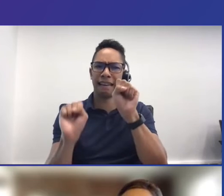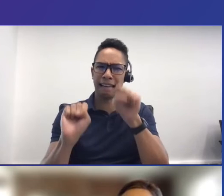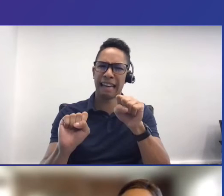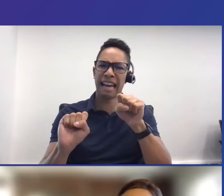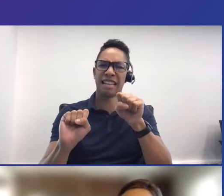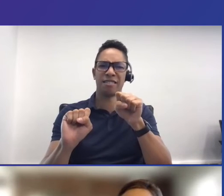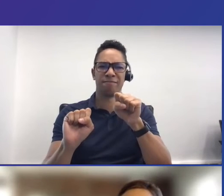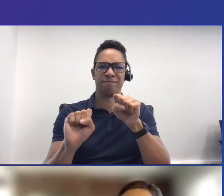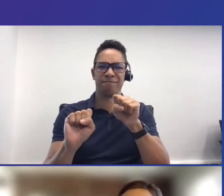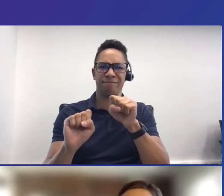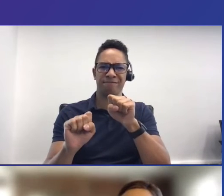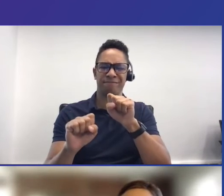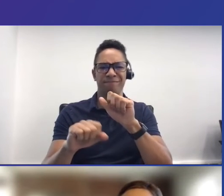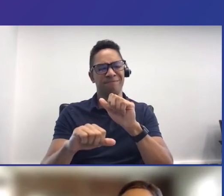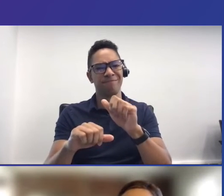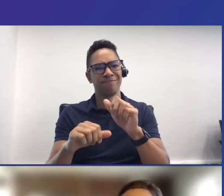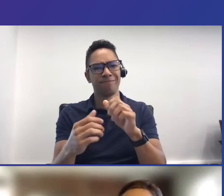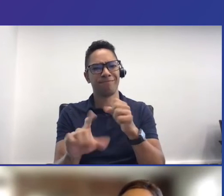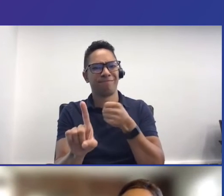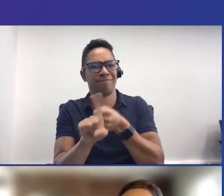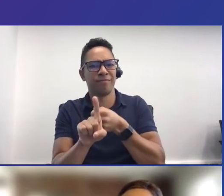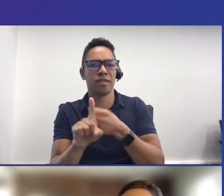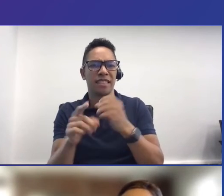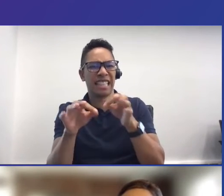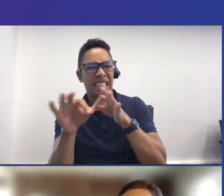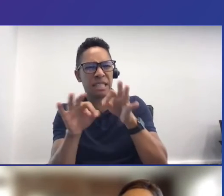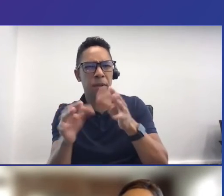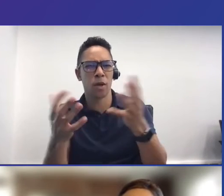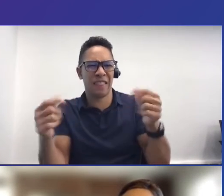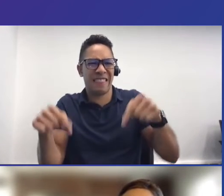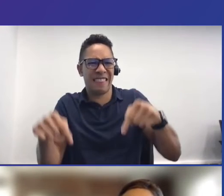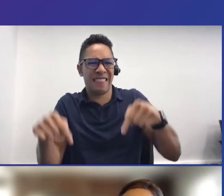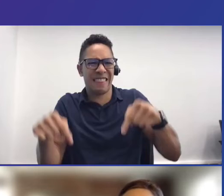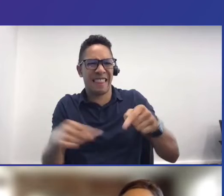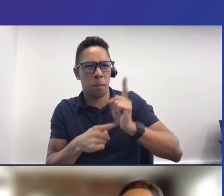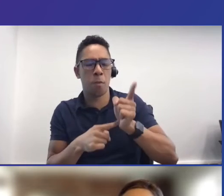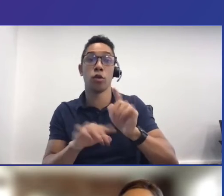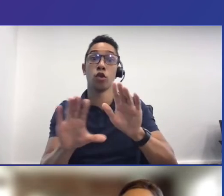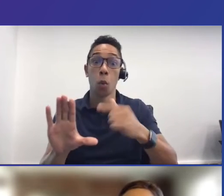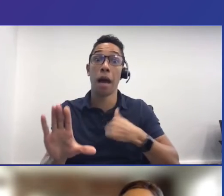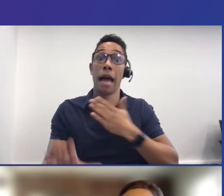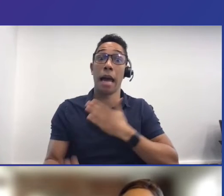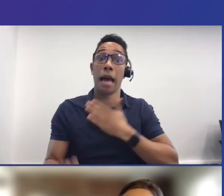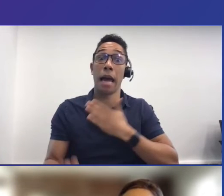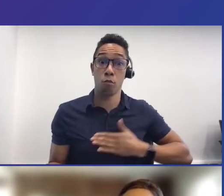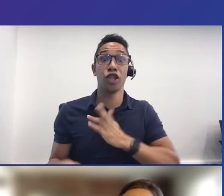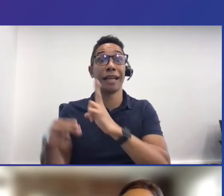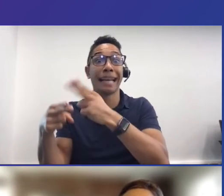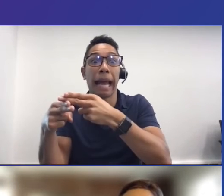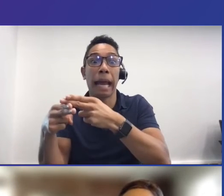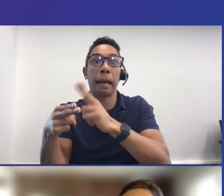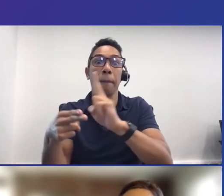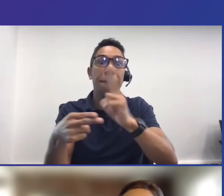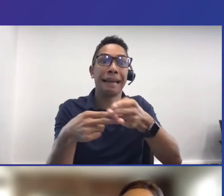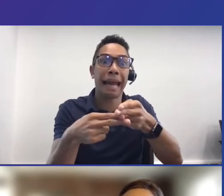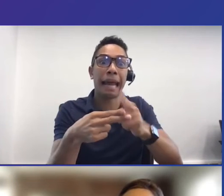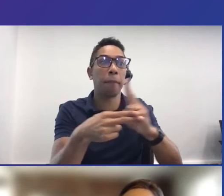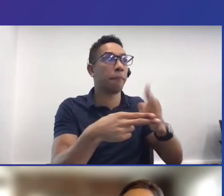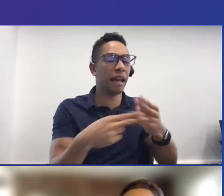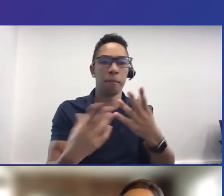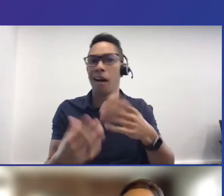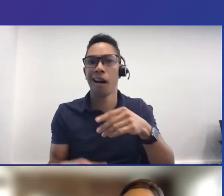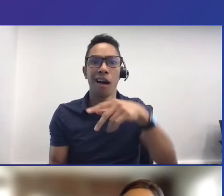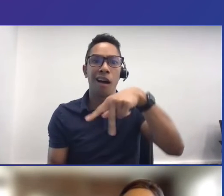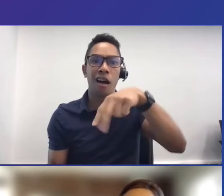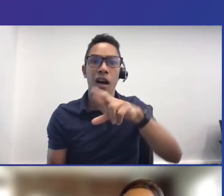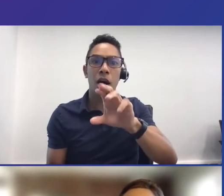we're at. And so I do appreciate all the namings and the namings of our pronouns.